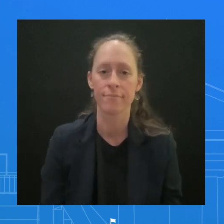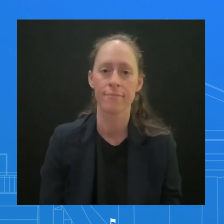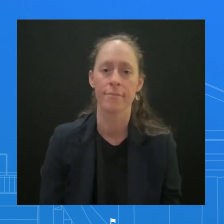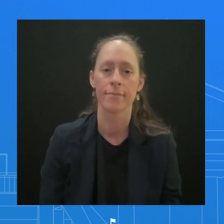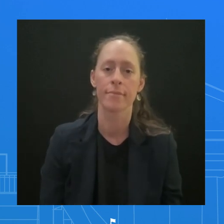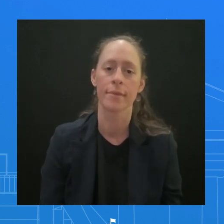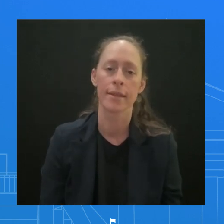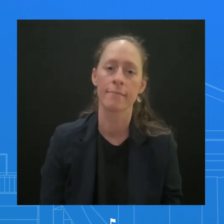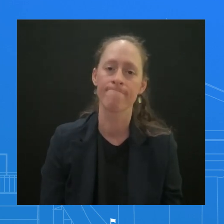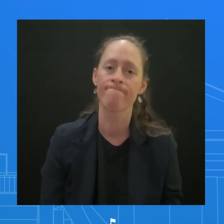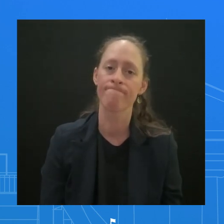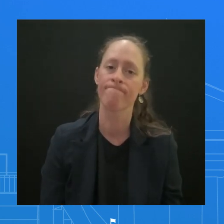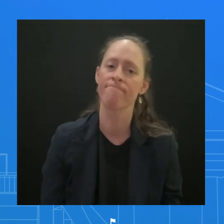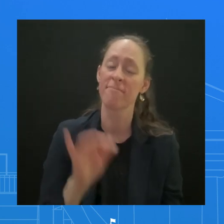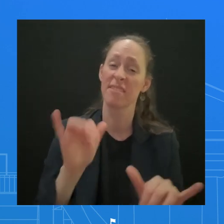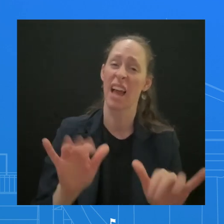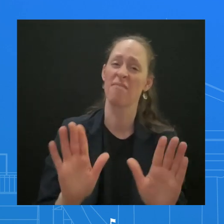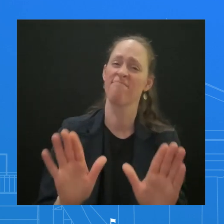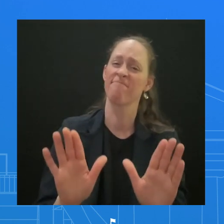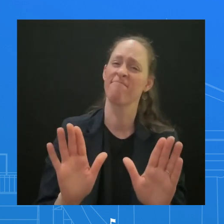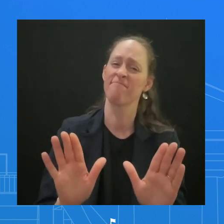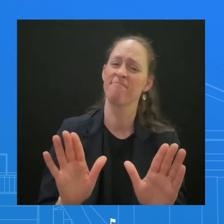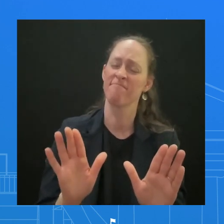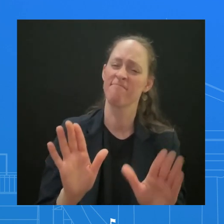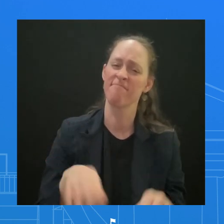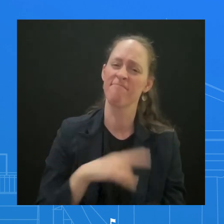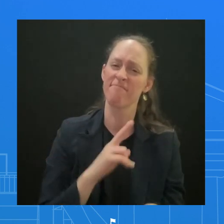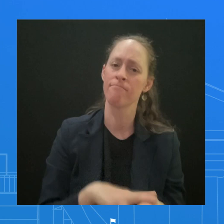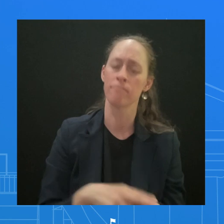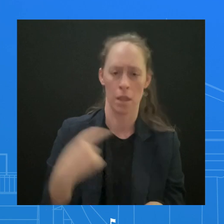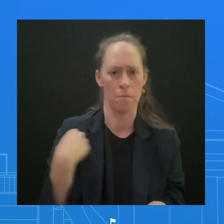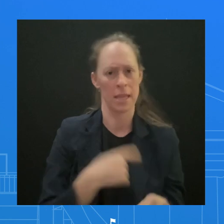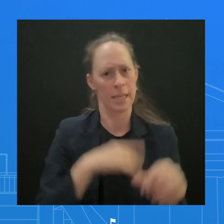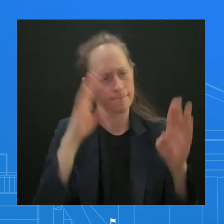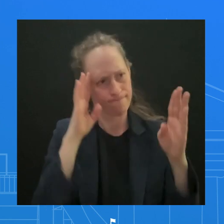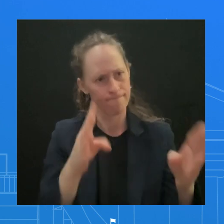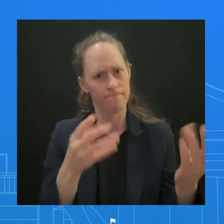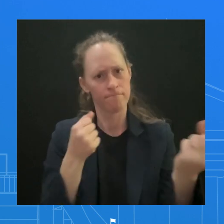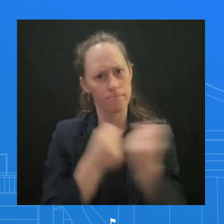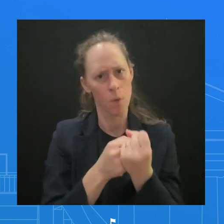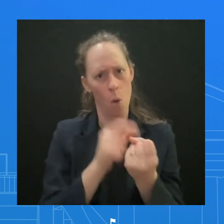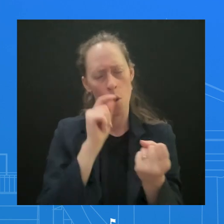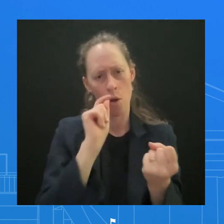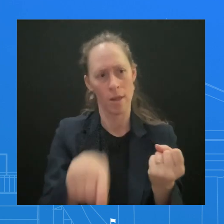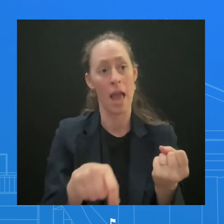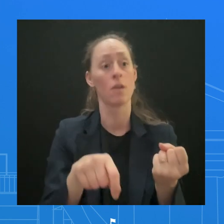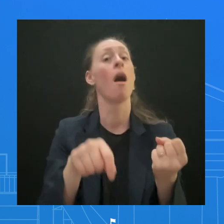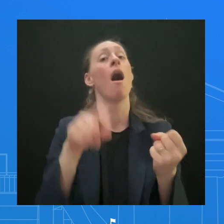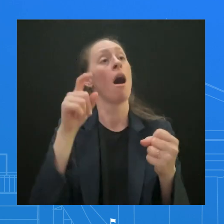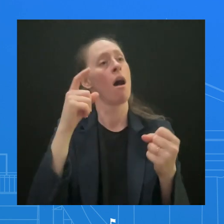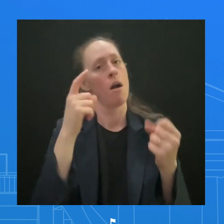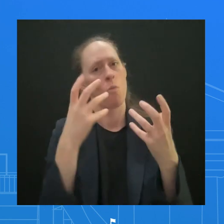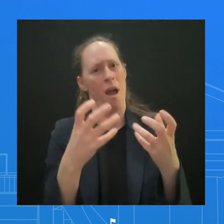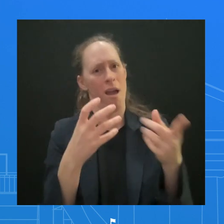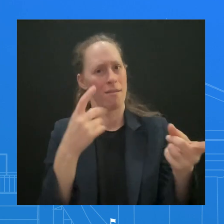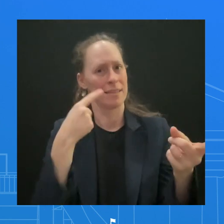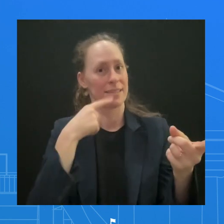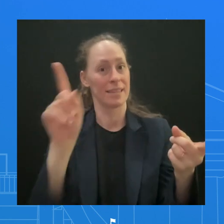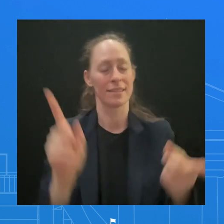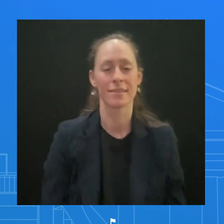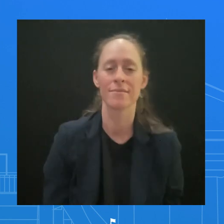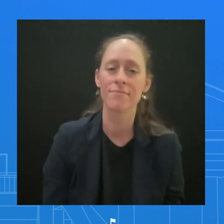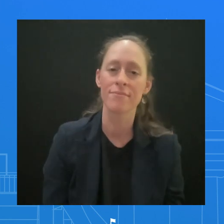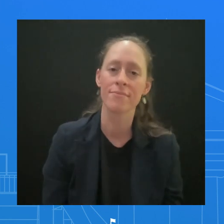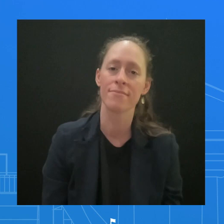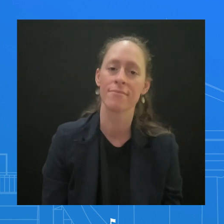we're going to focus on again is making sure that they can be ultimately successful. All right, James, and then behind you, the last word. But James, go first. Karine,